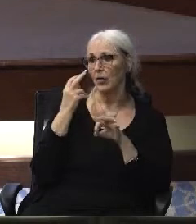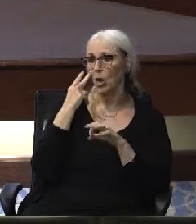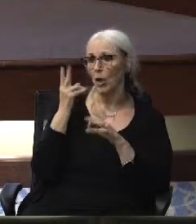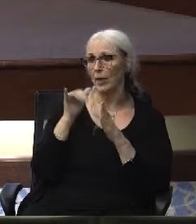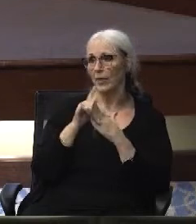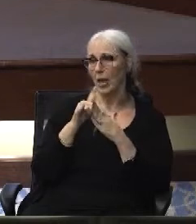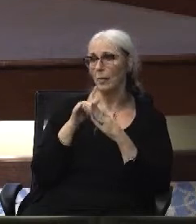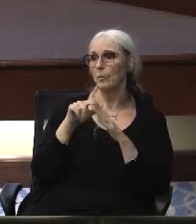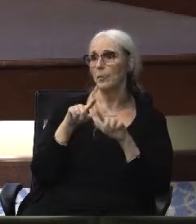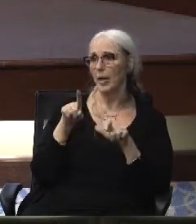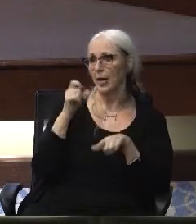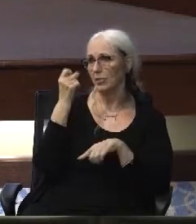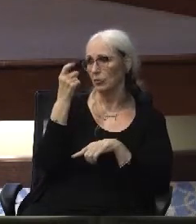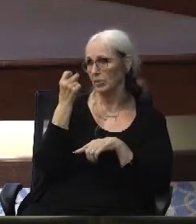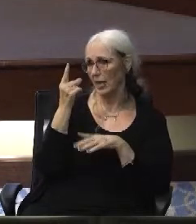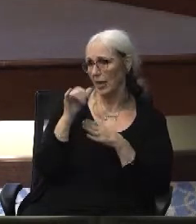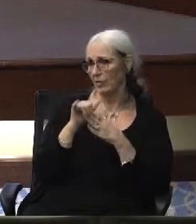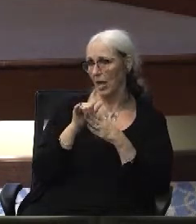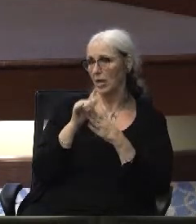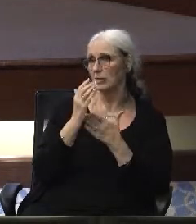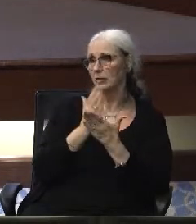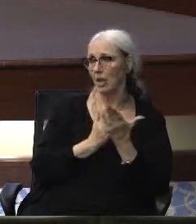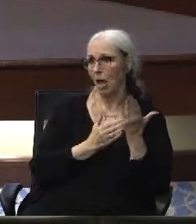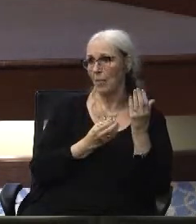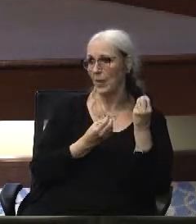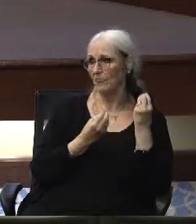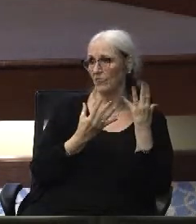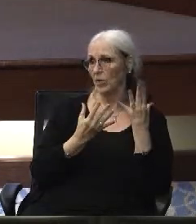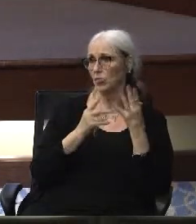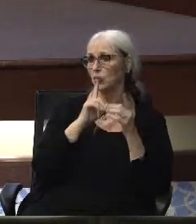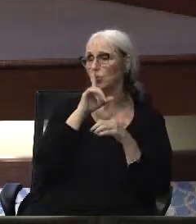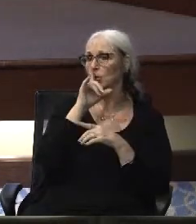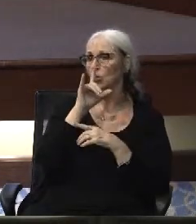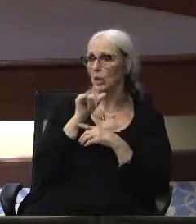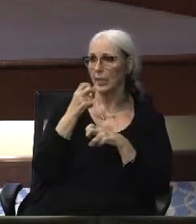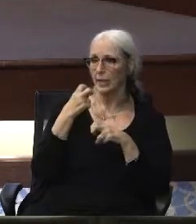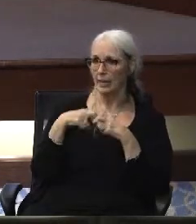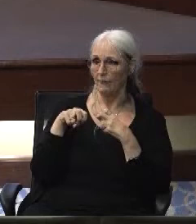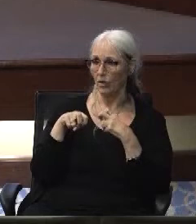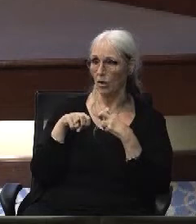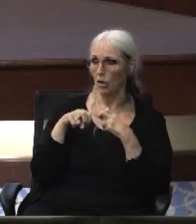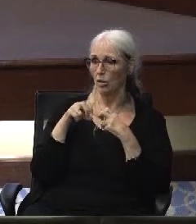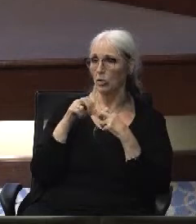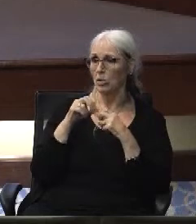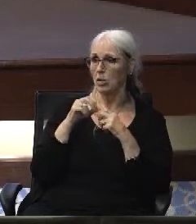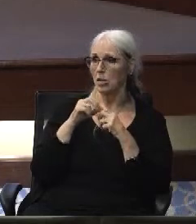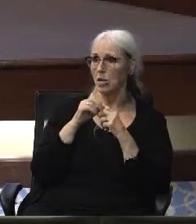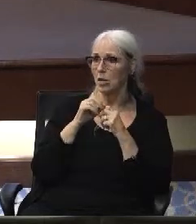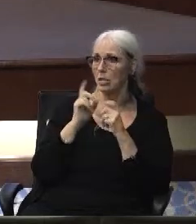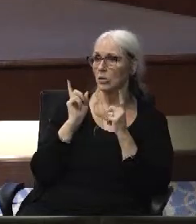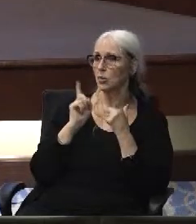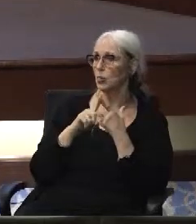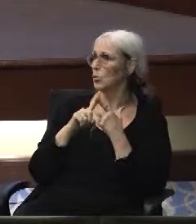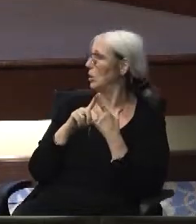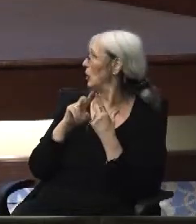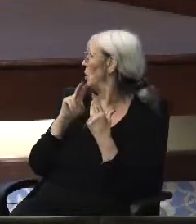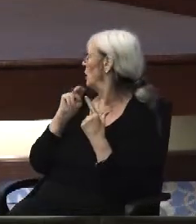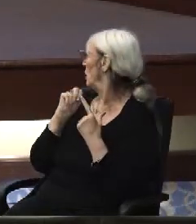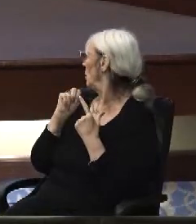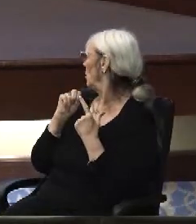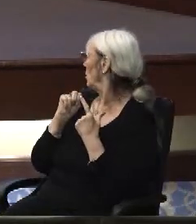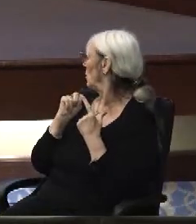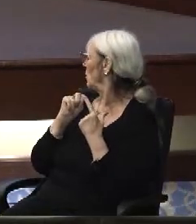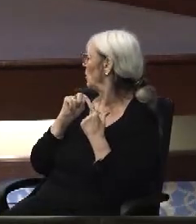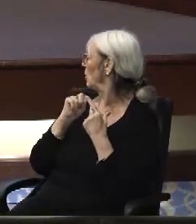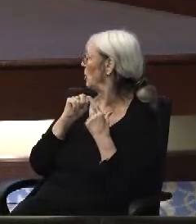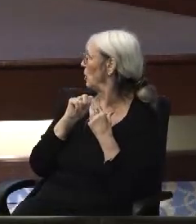But I totally understand that some of this data is just incredibly difficult to untease and be